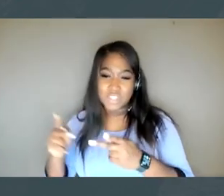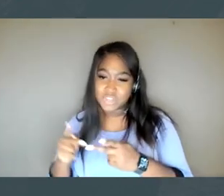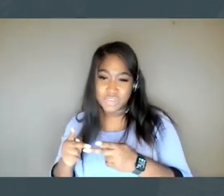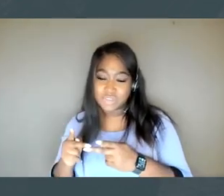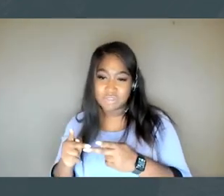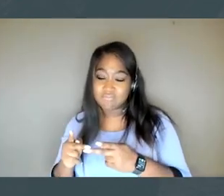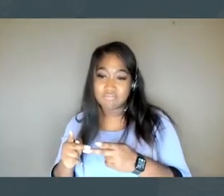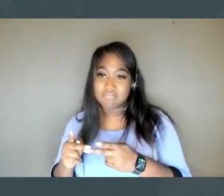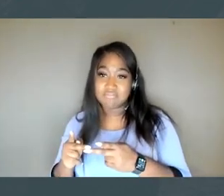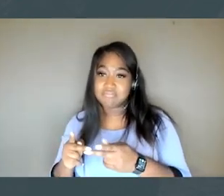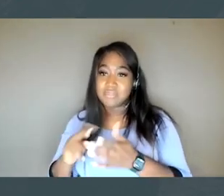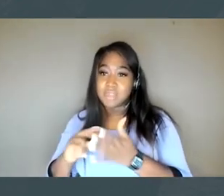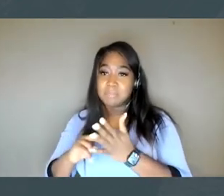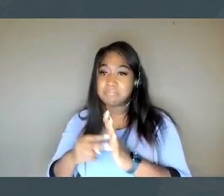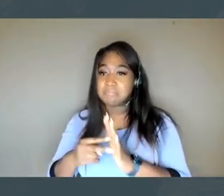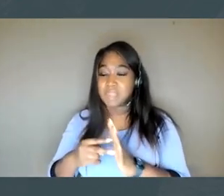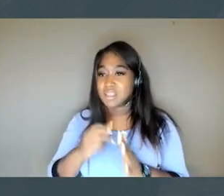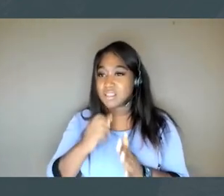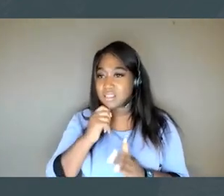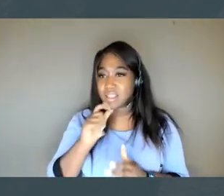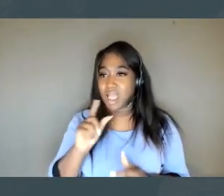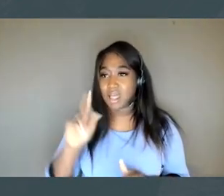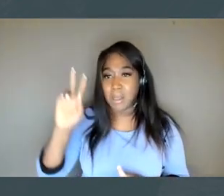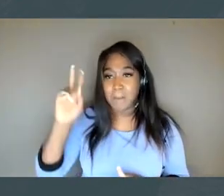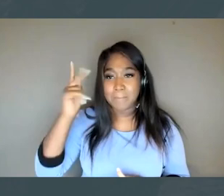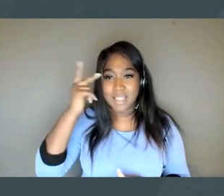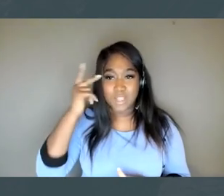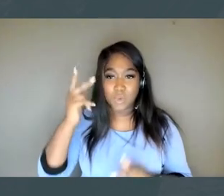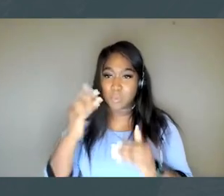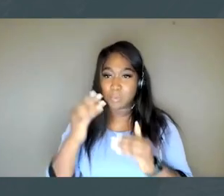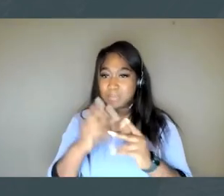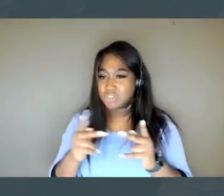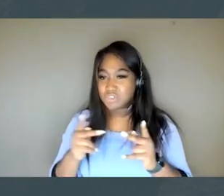a political, even a position. It's just